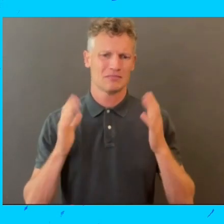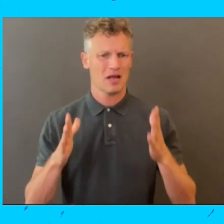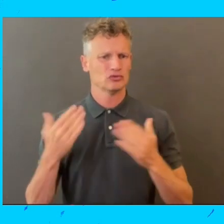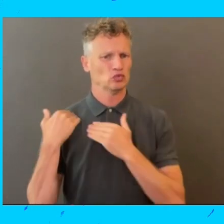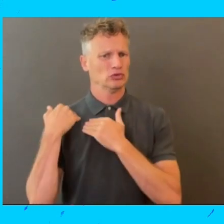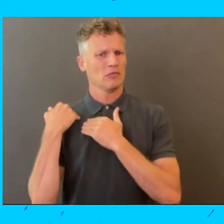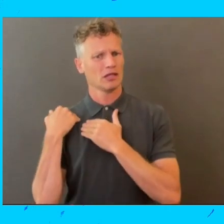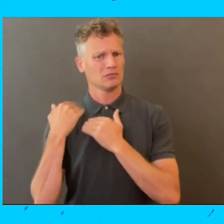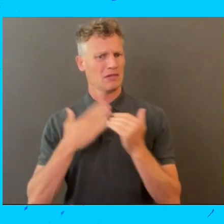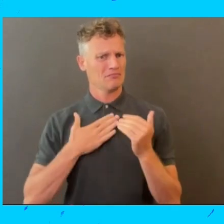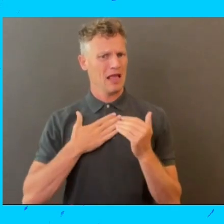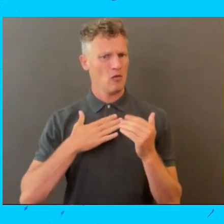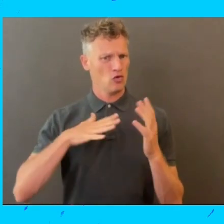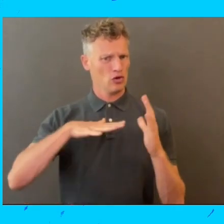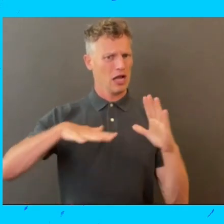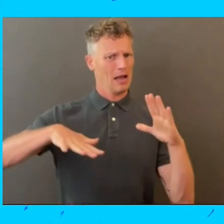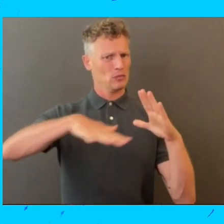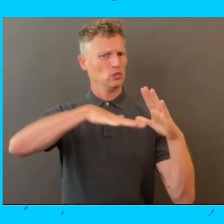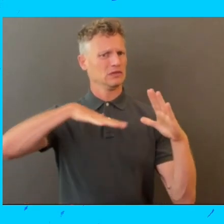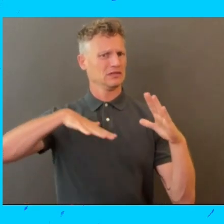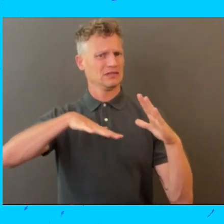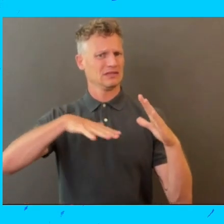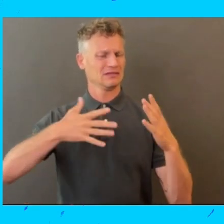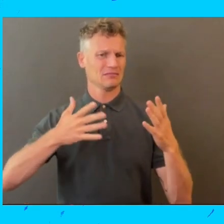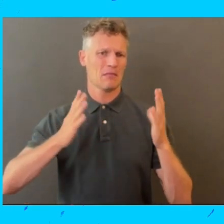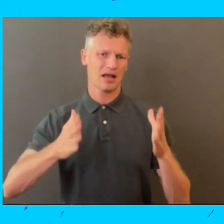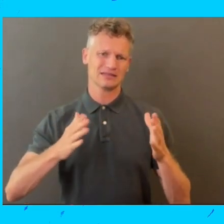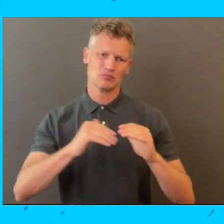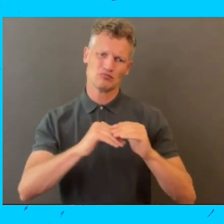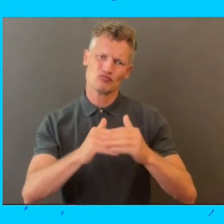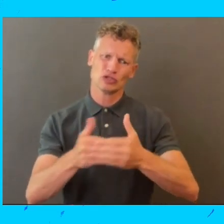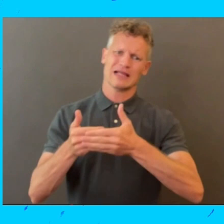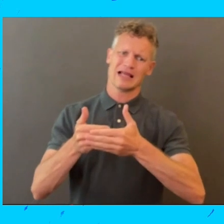report to ensure that we protect our girls.